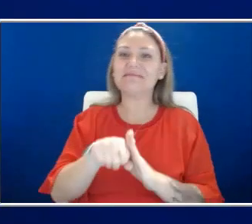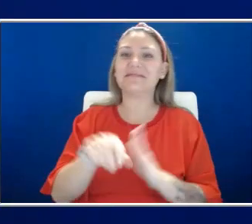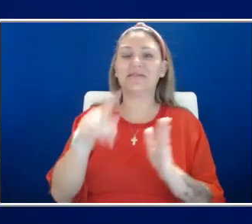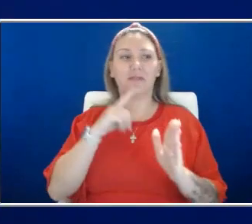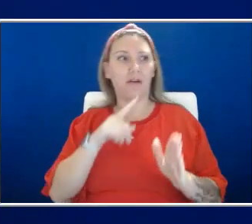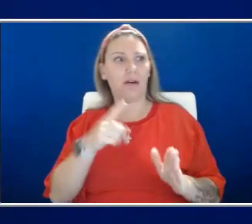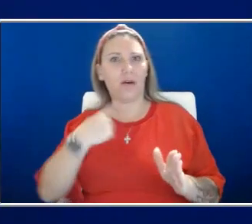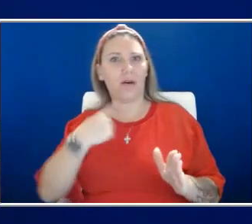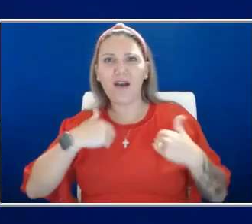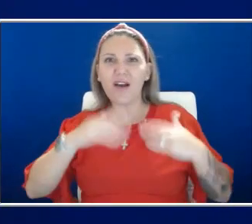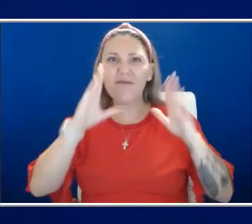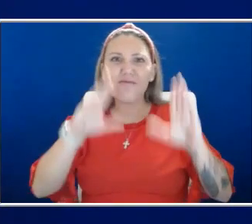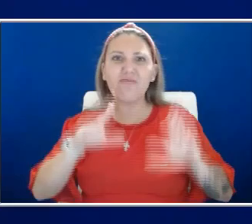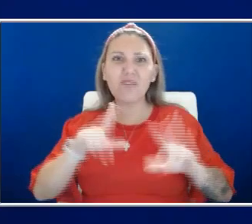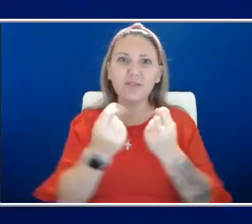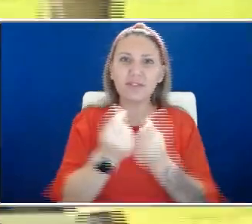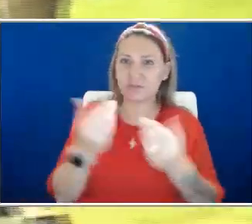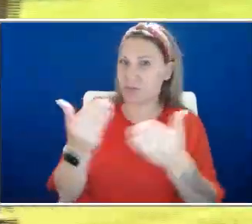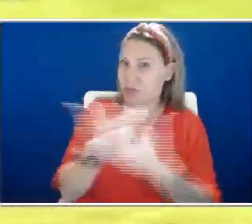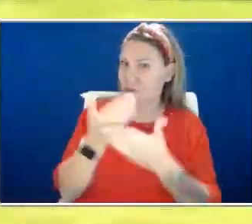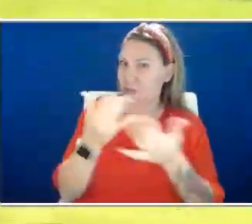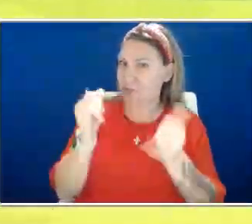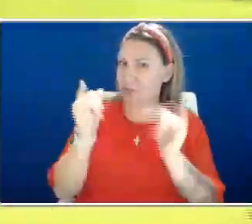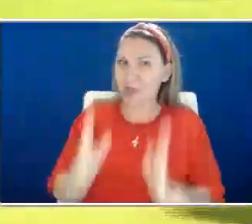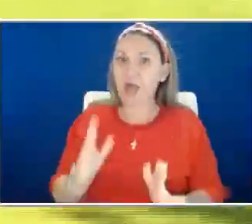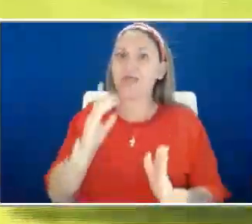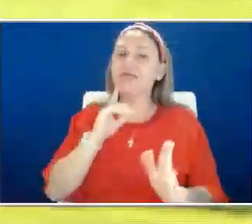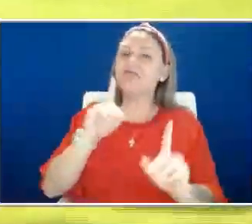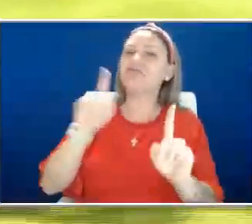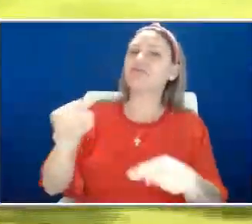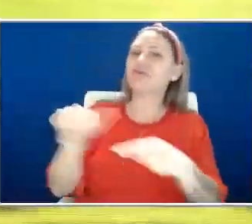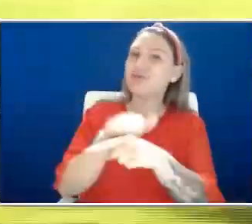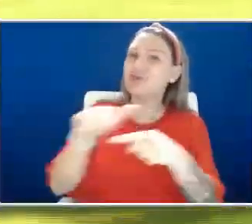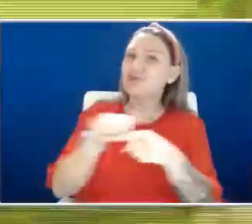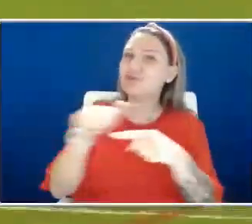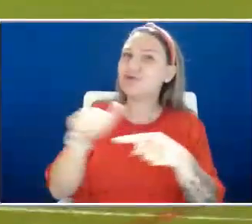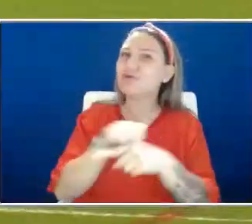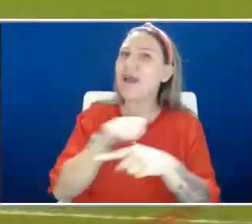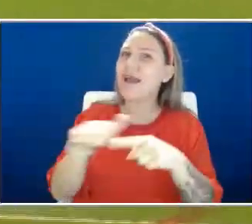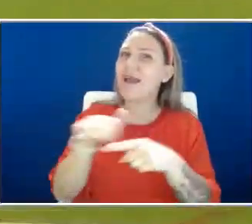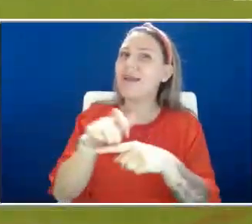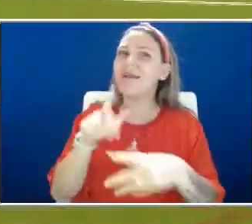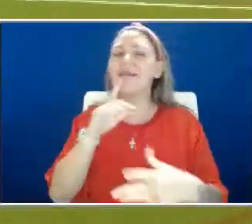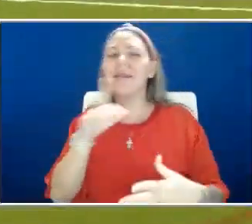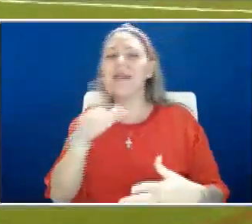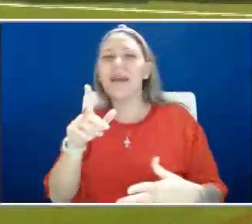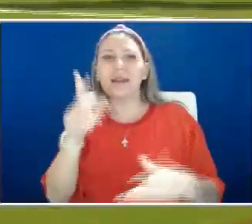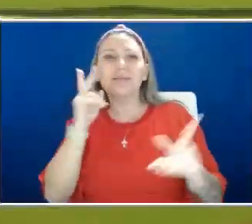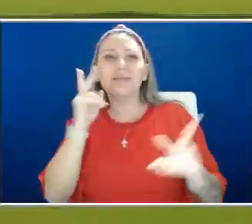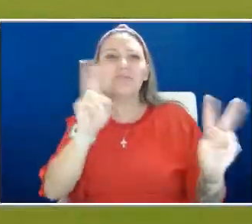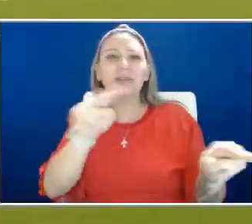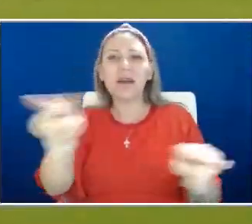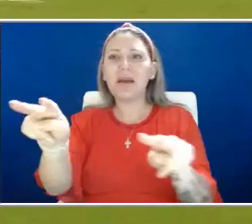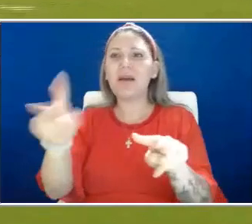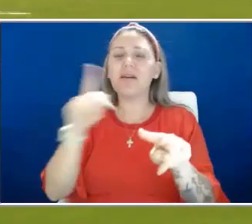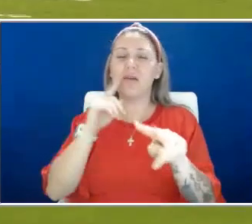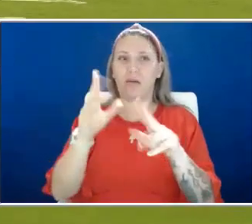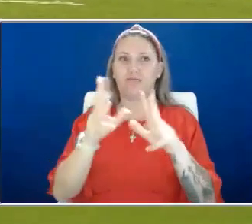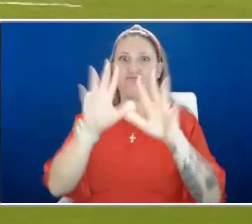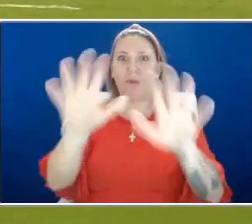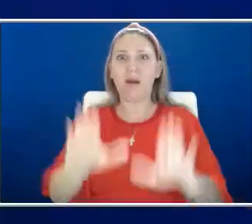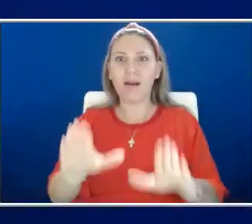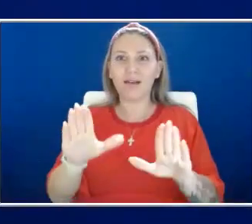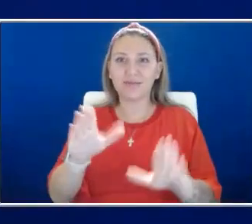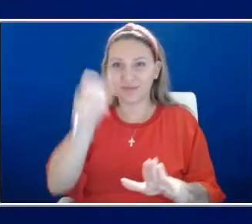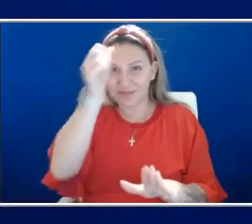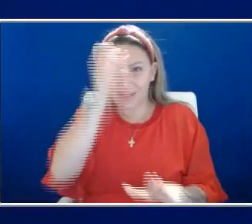team. A lot of new faces this year. Had a chance to go up to training camp and see some of the practices. It's a great group of guys. We love our relationship